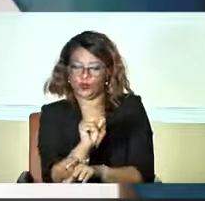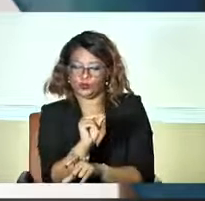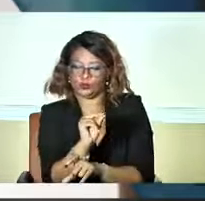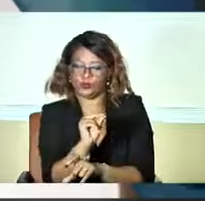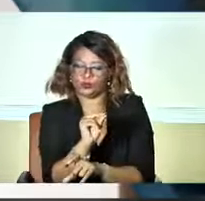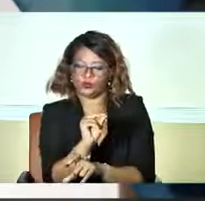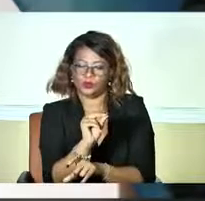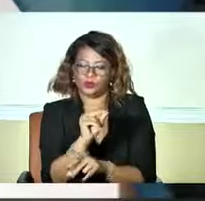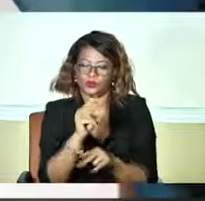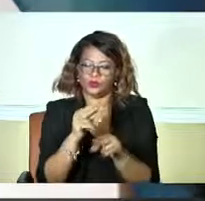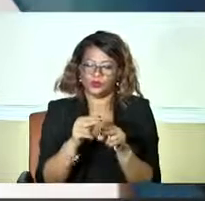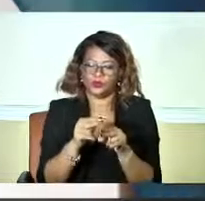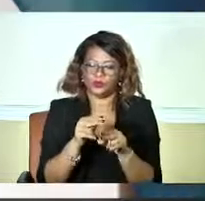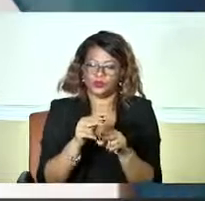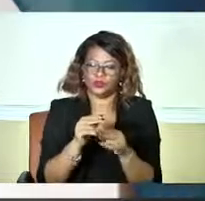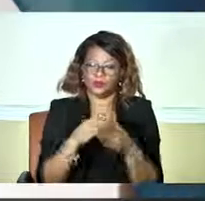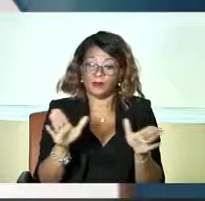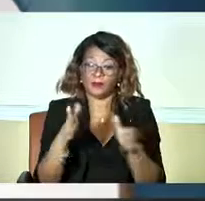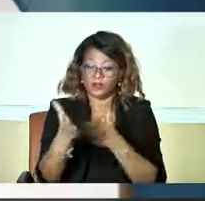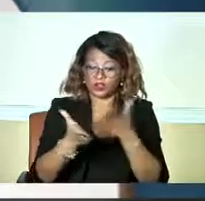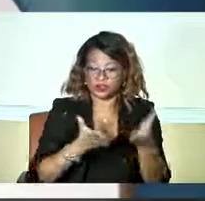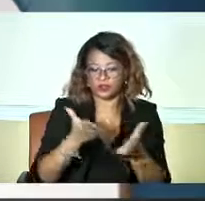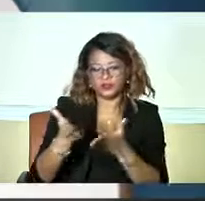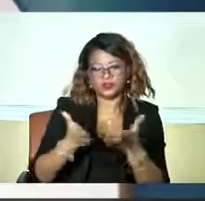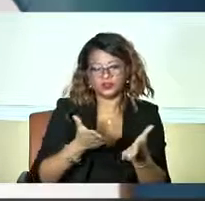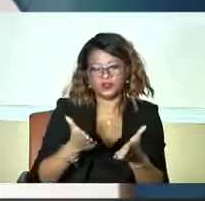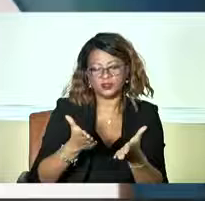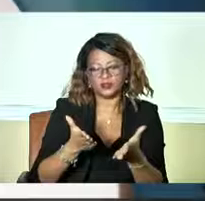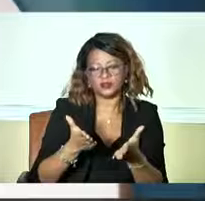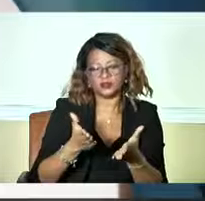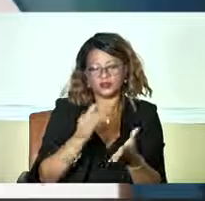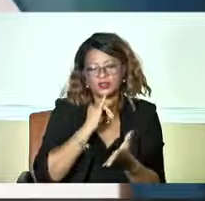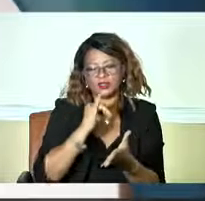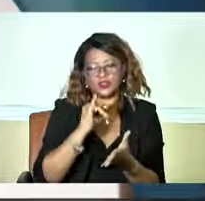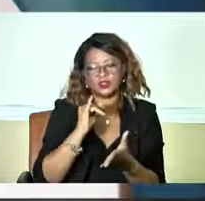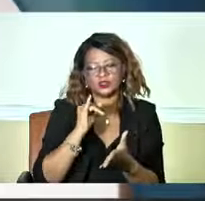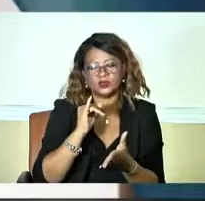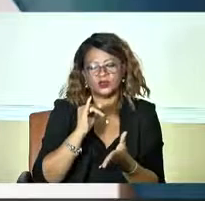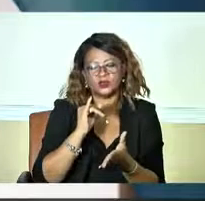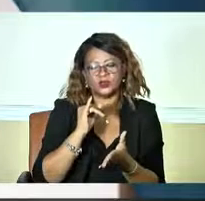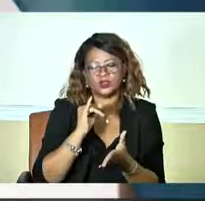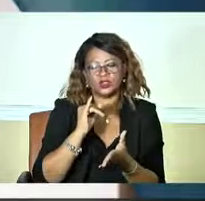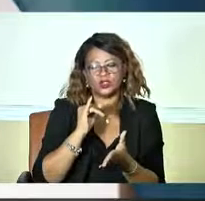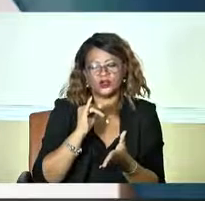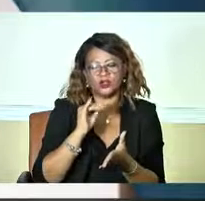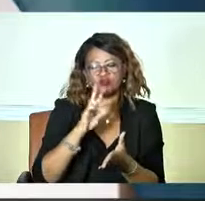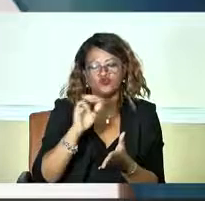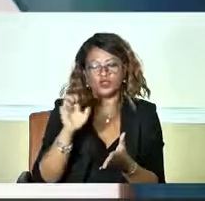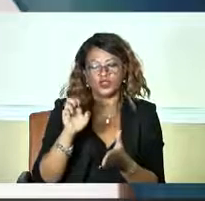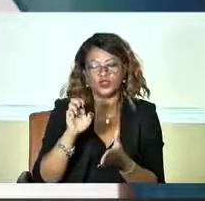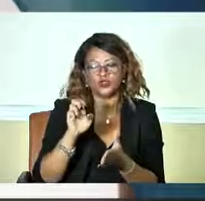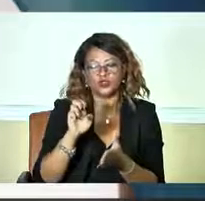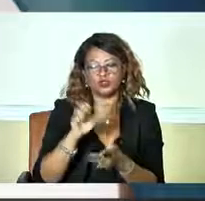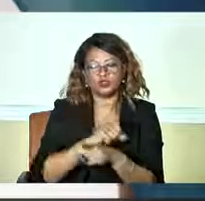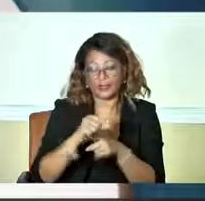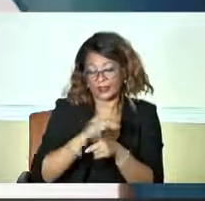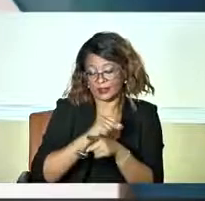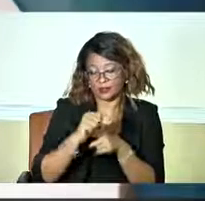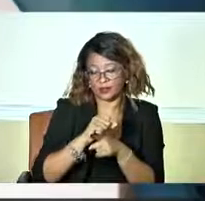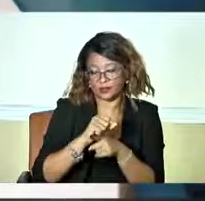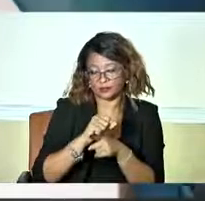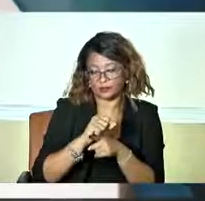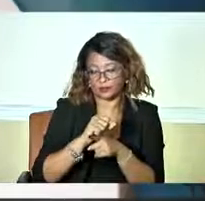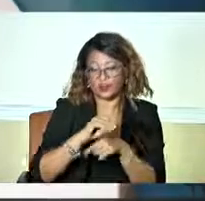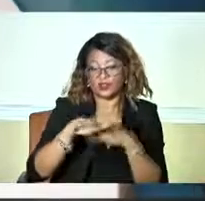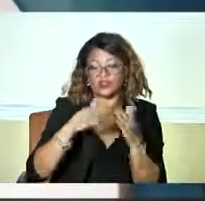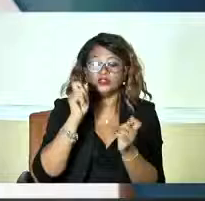that the public service is going to be retrained when it comes to